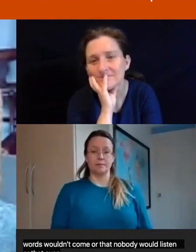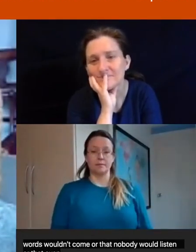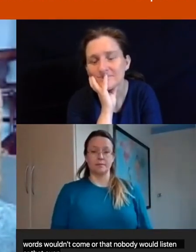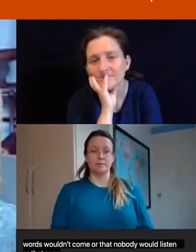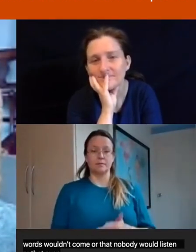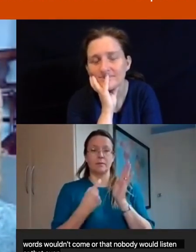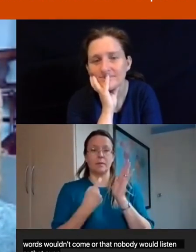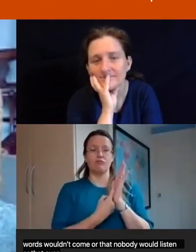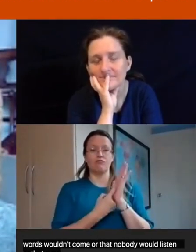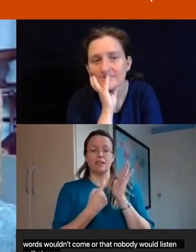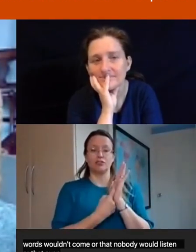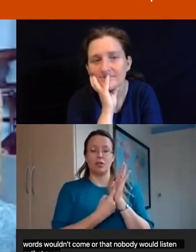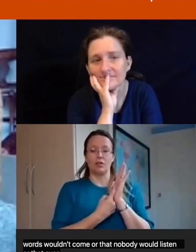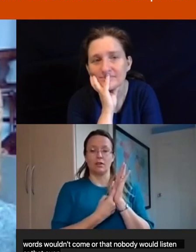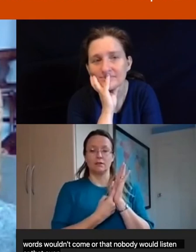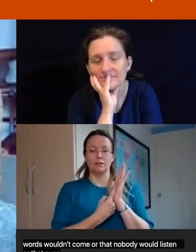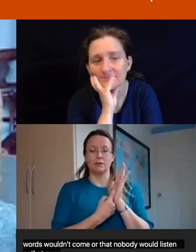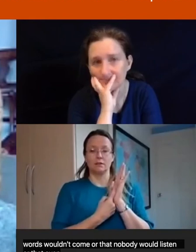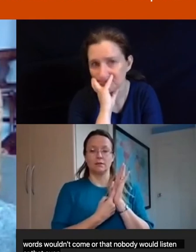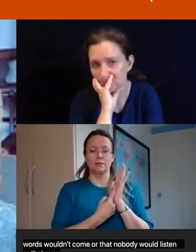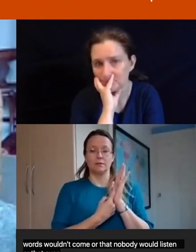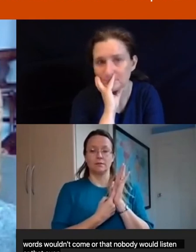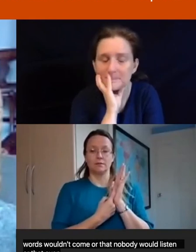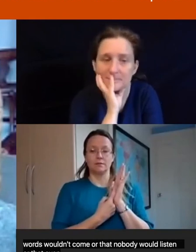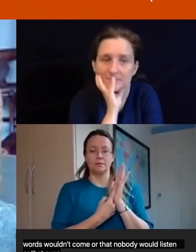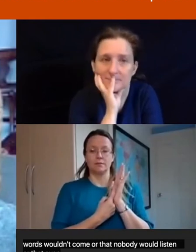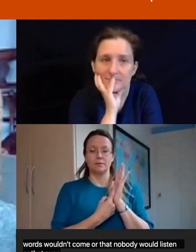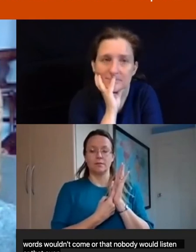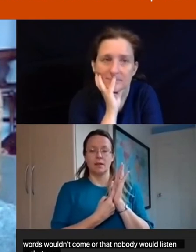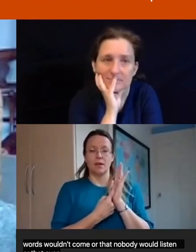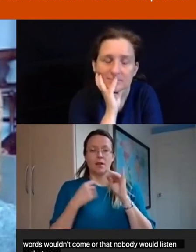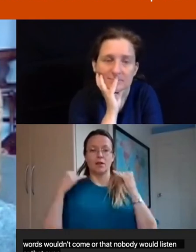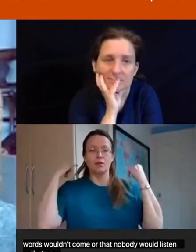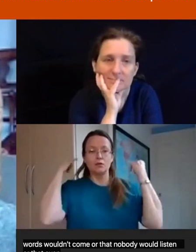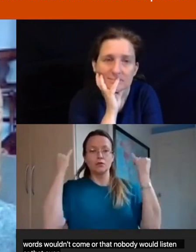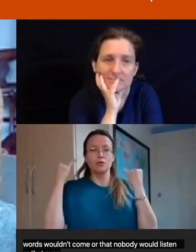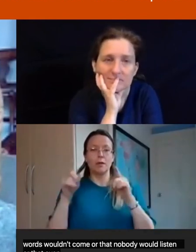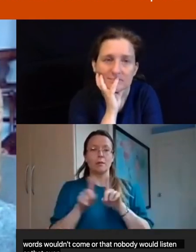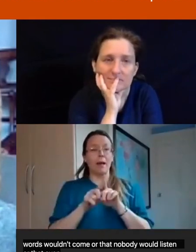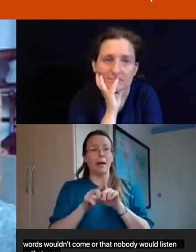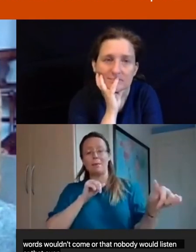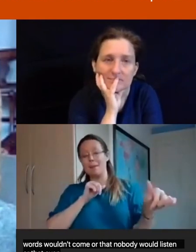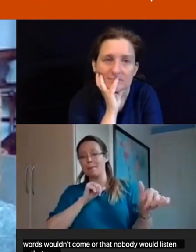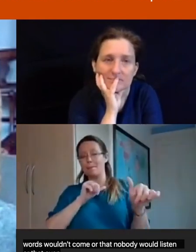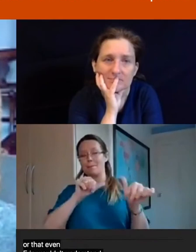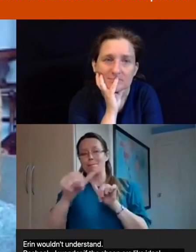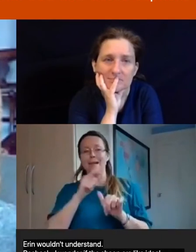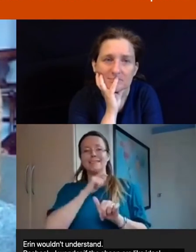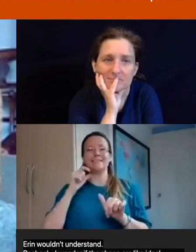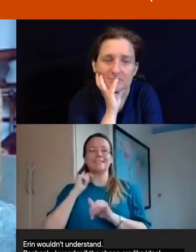Rachel, I wonder if the sheep are like ideal chaplains,